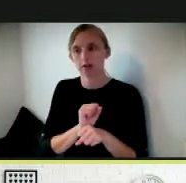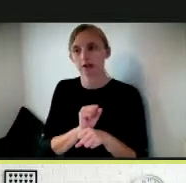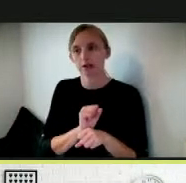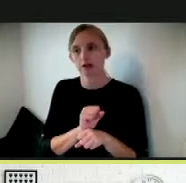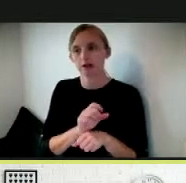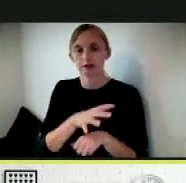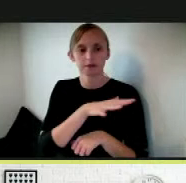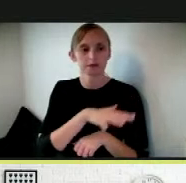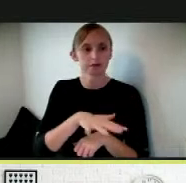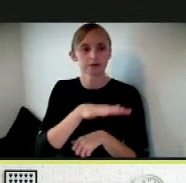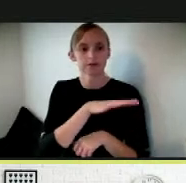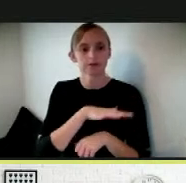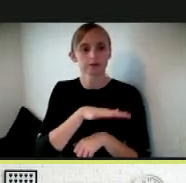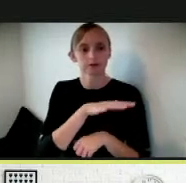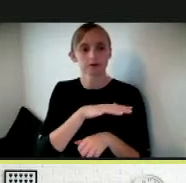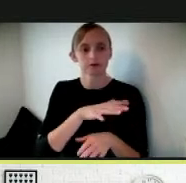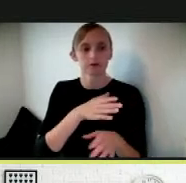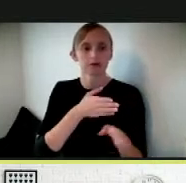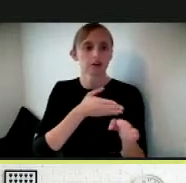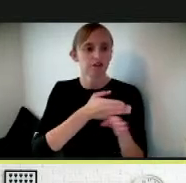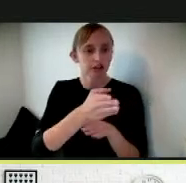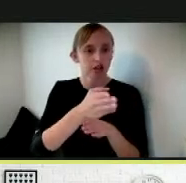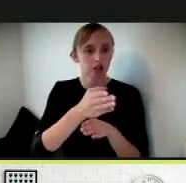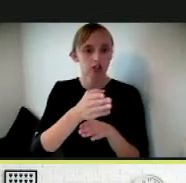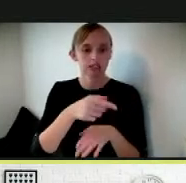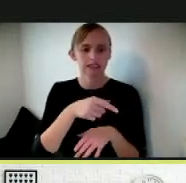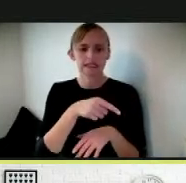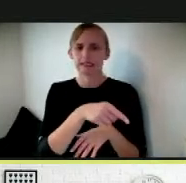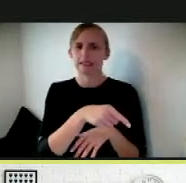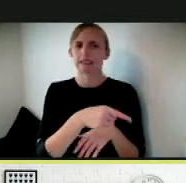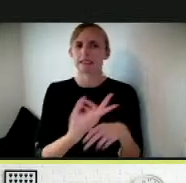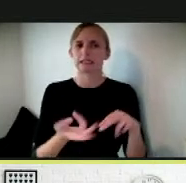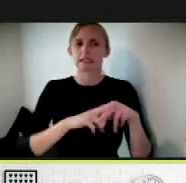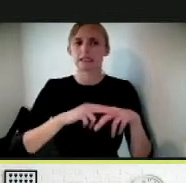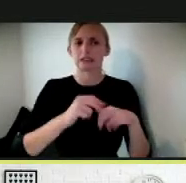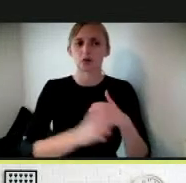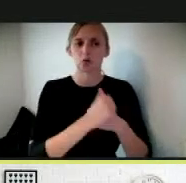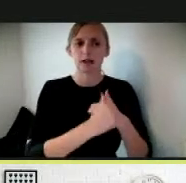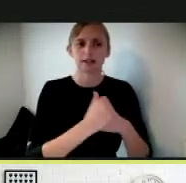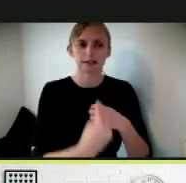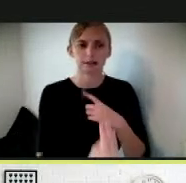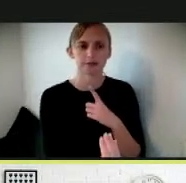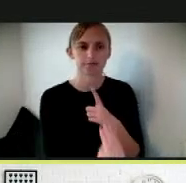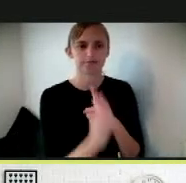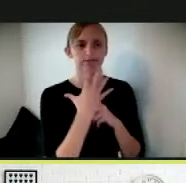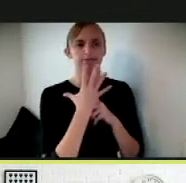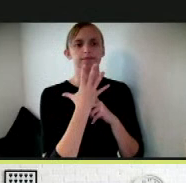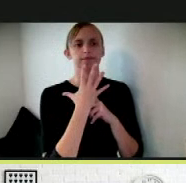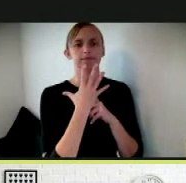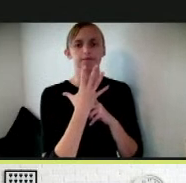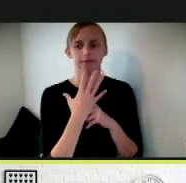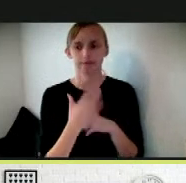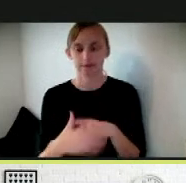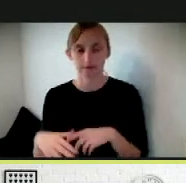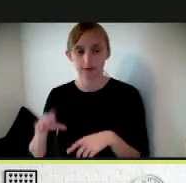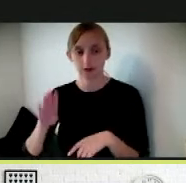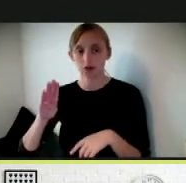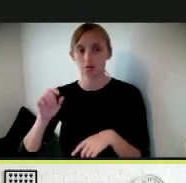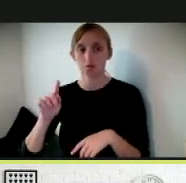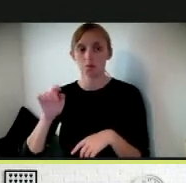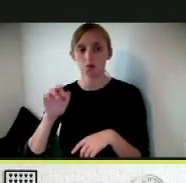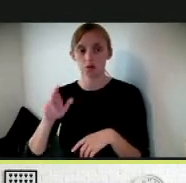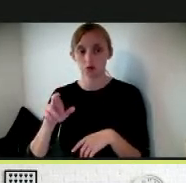in occupation that puts you at increased risk for COVID-19. Now, this booster dose has only